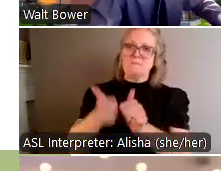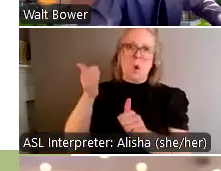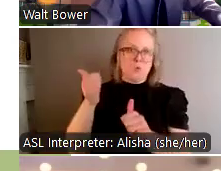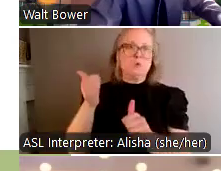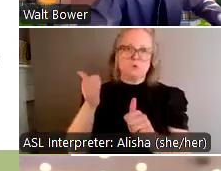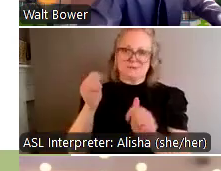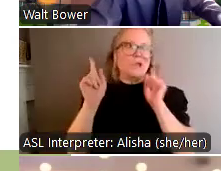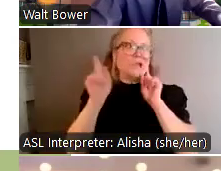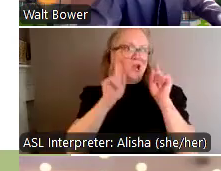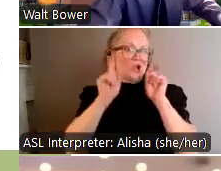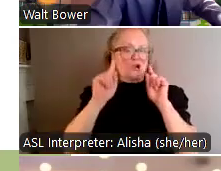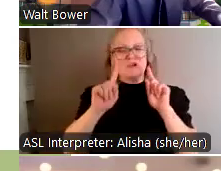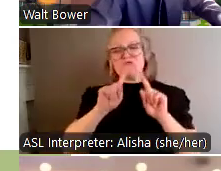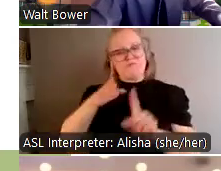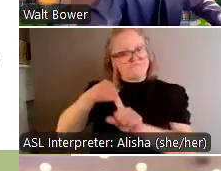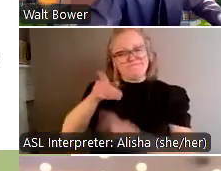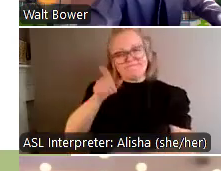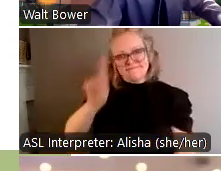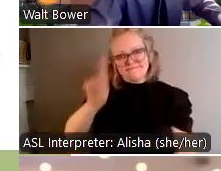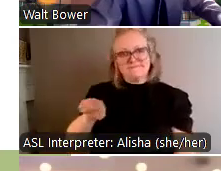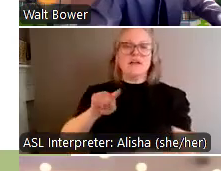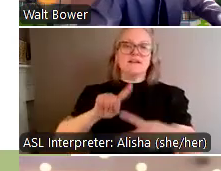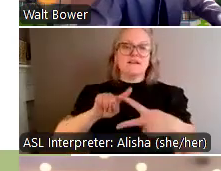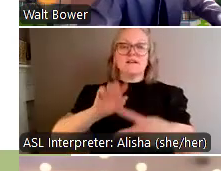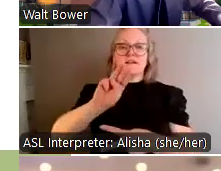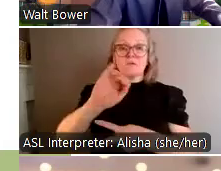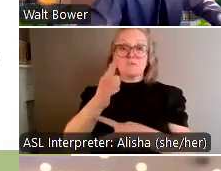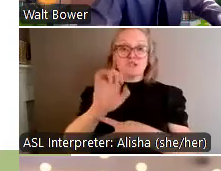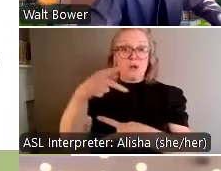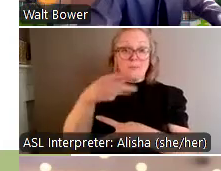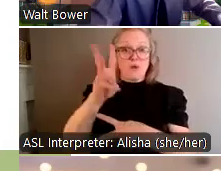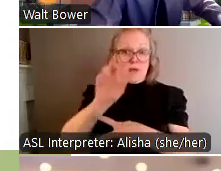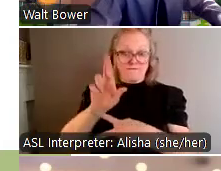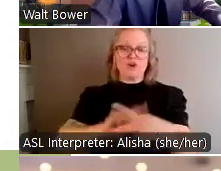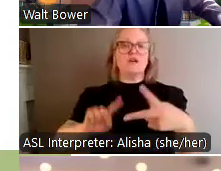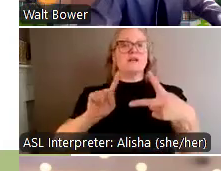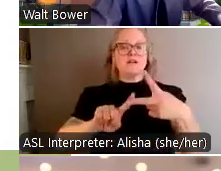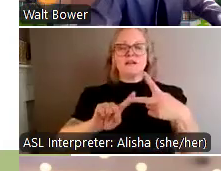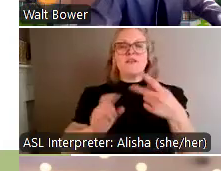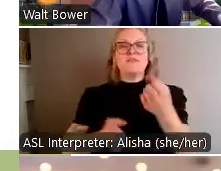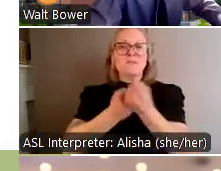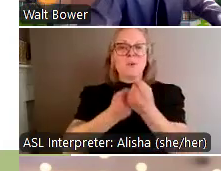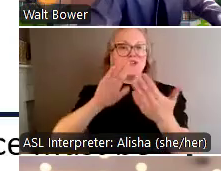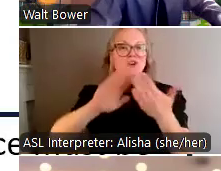waivers, is the Michelle P. waiver and the Supports for Community Living waiver.